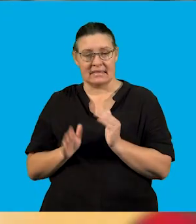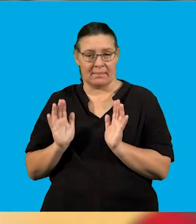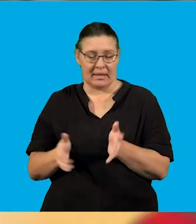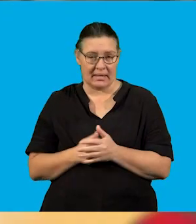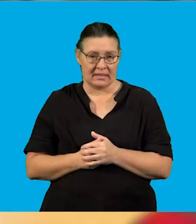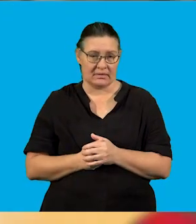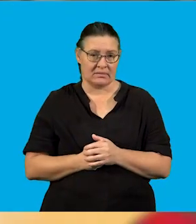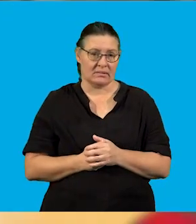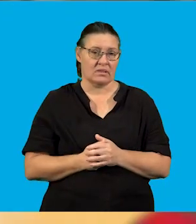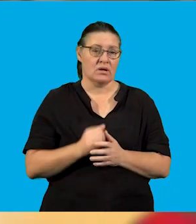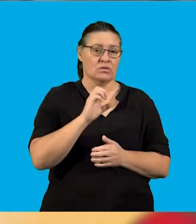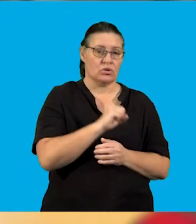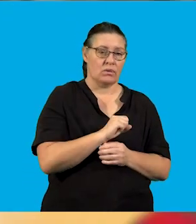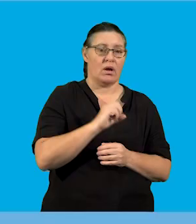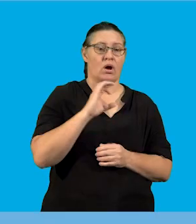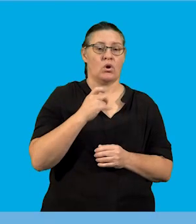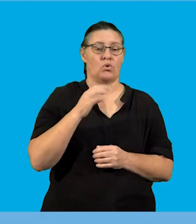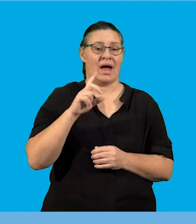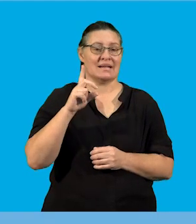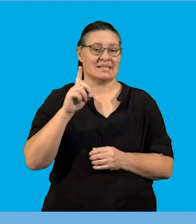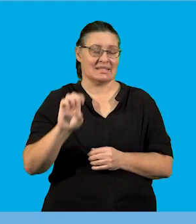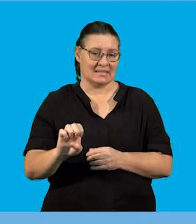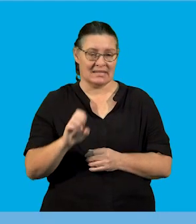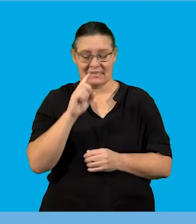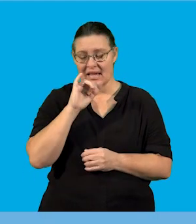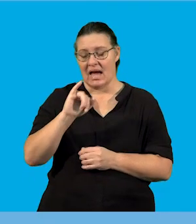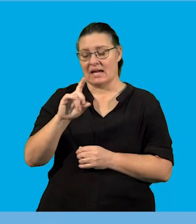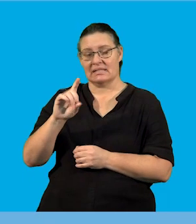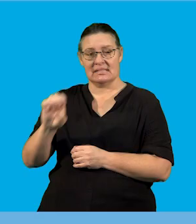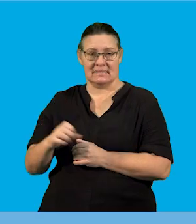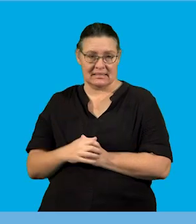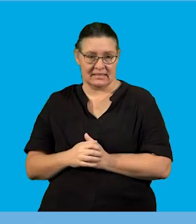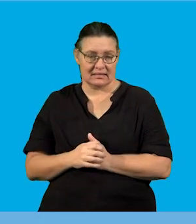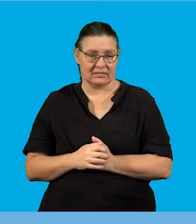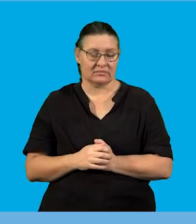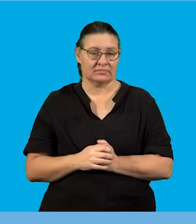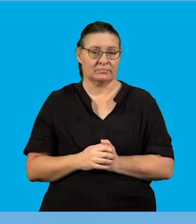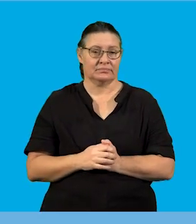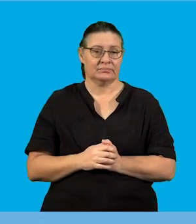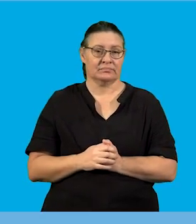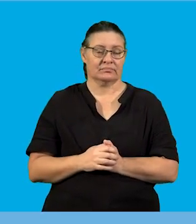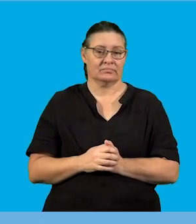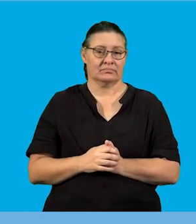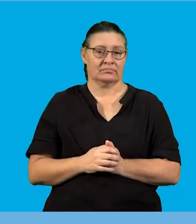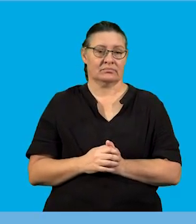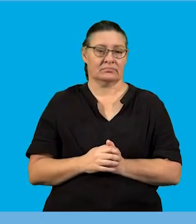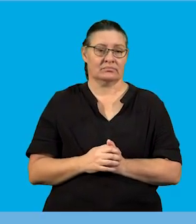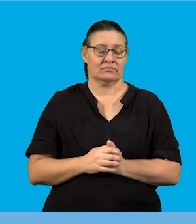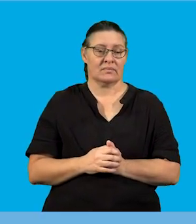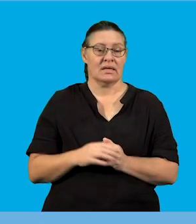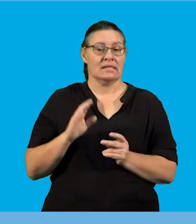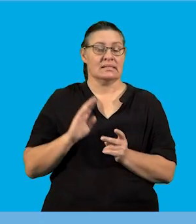simply change the ending. As we have said, sodium chloride. Notice the ending there, IDE. So chlorine has changed